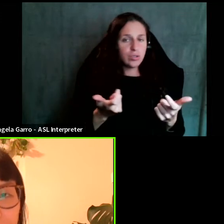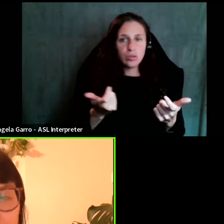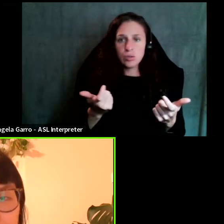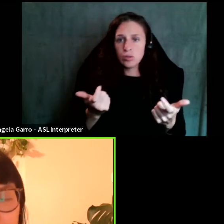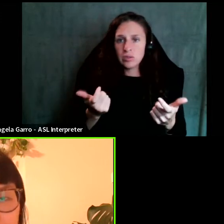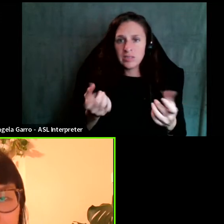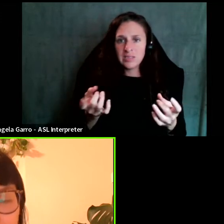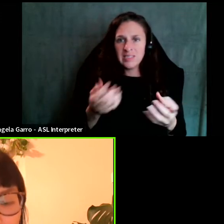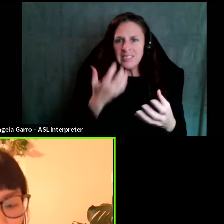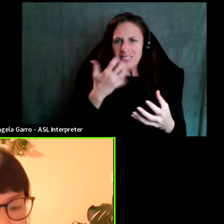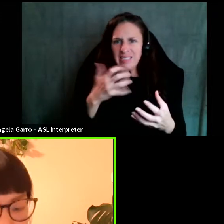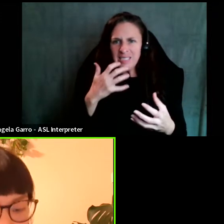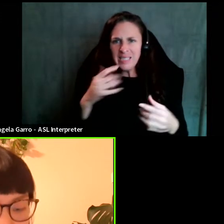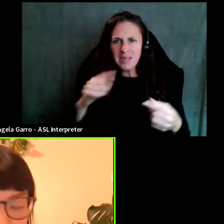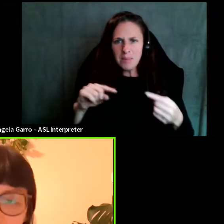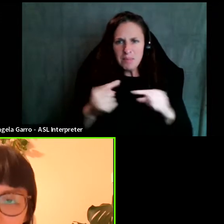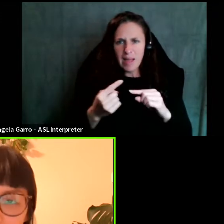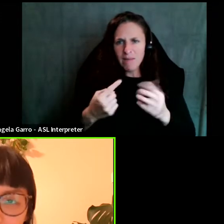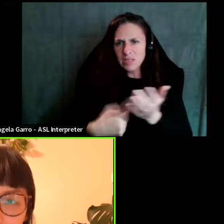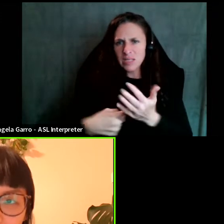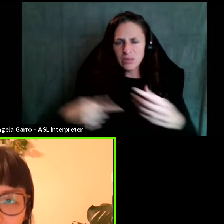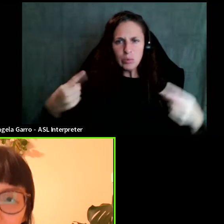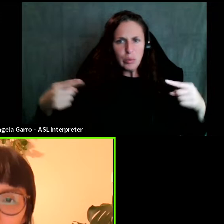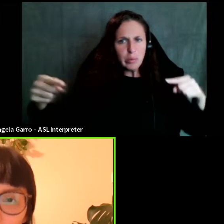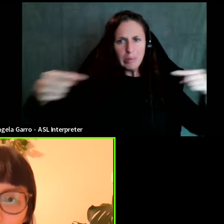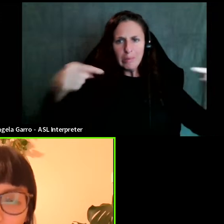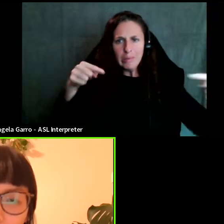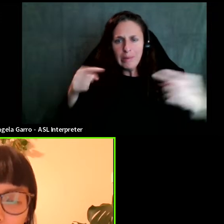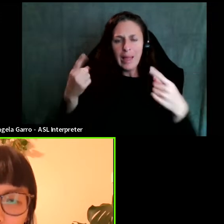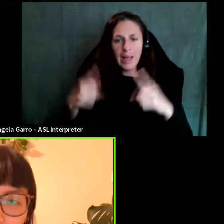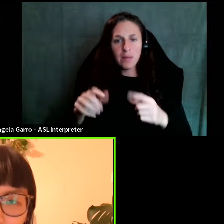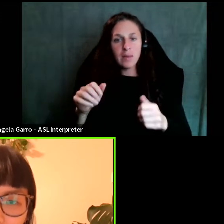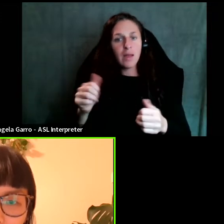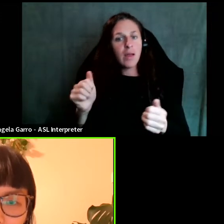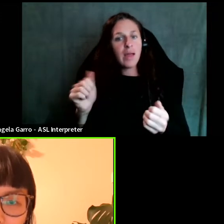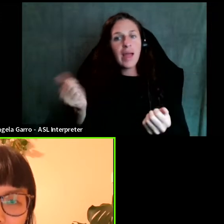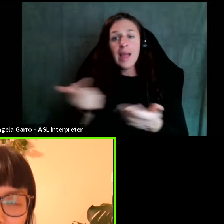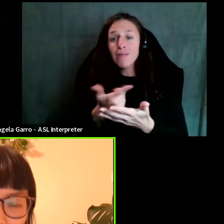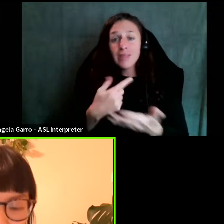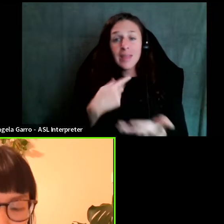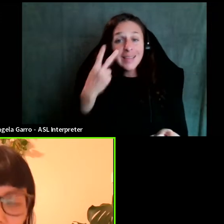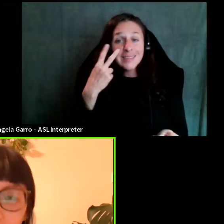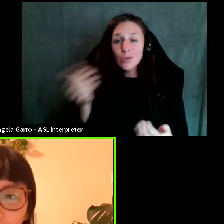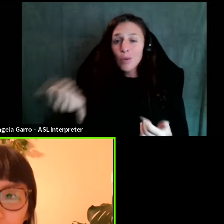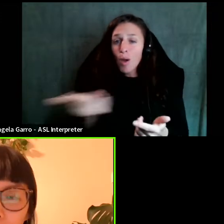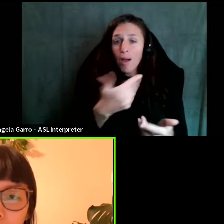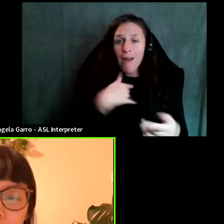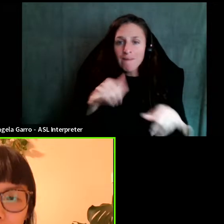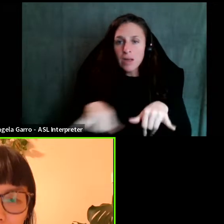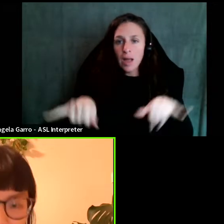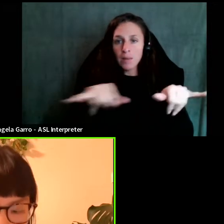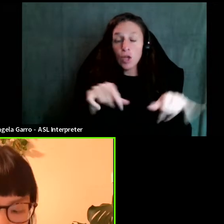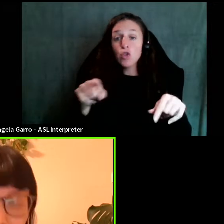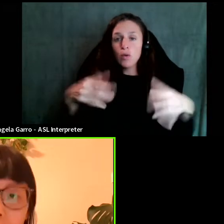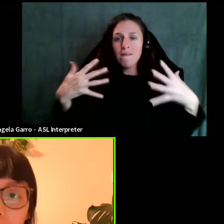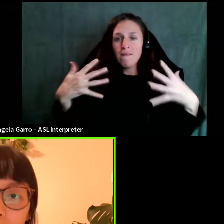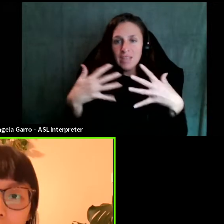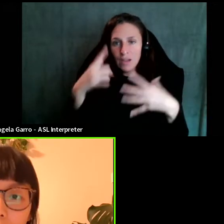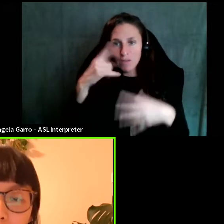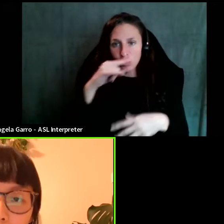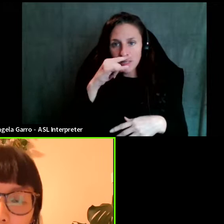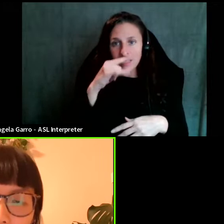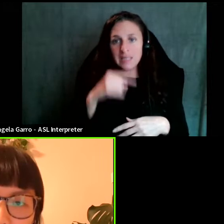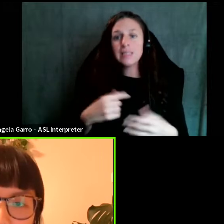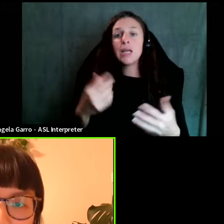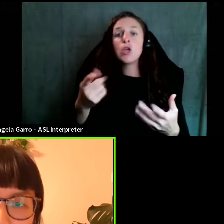heated, painful discussions happening, but all I see is everything you have in common. And that is, you are fearful for your children, you want